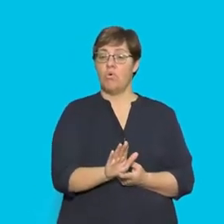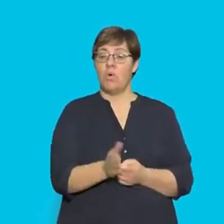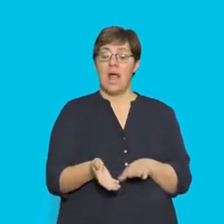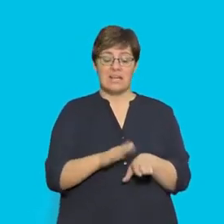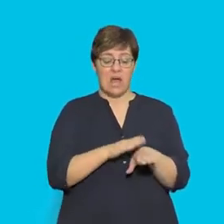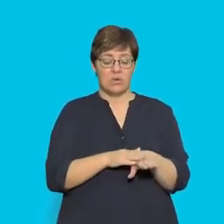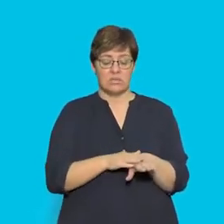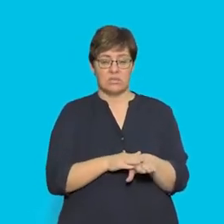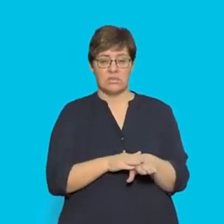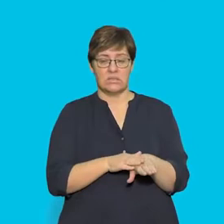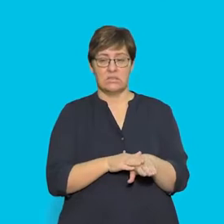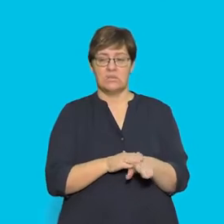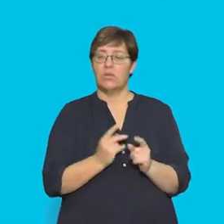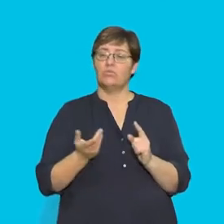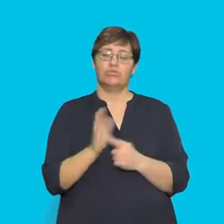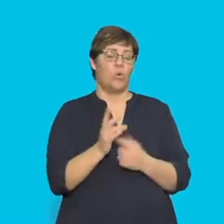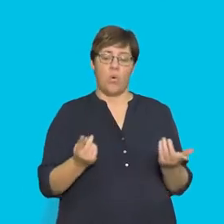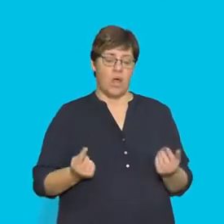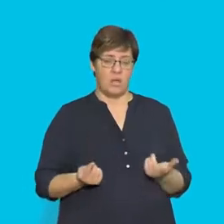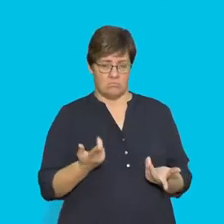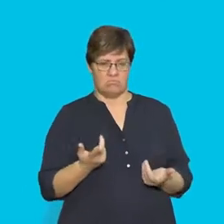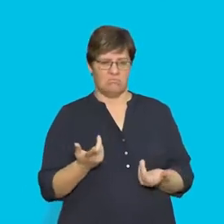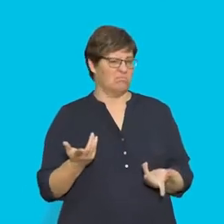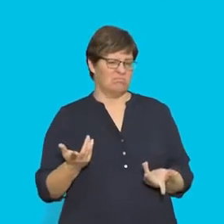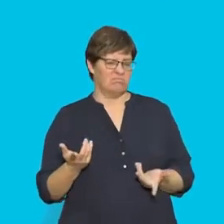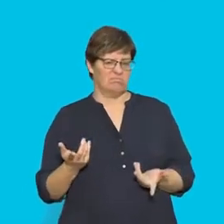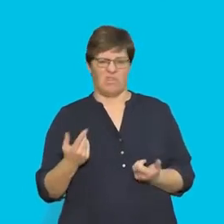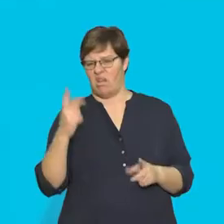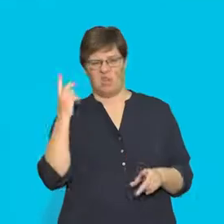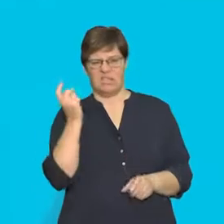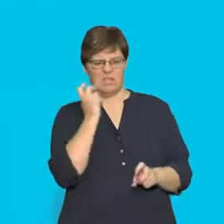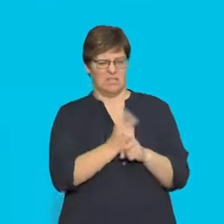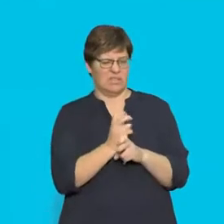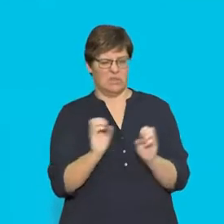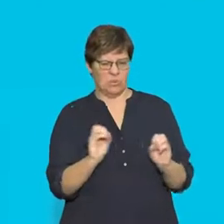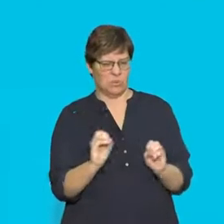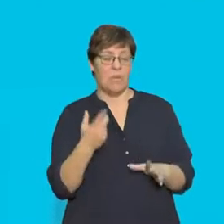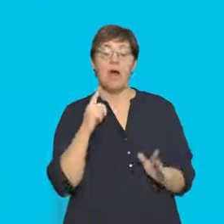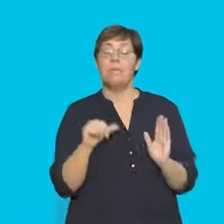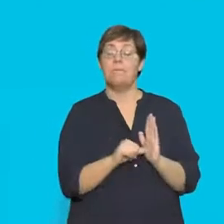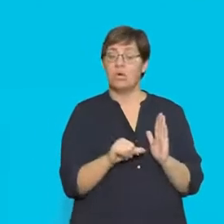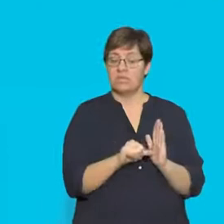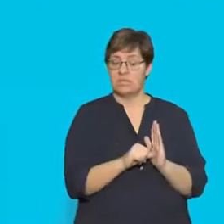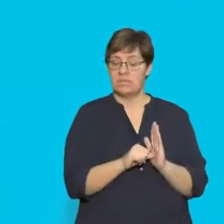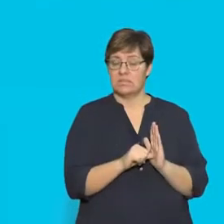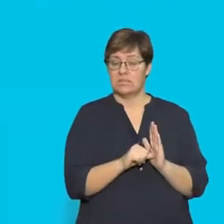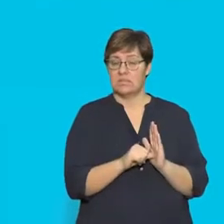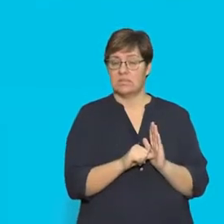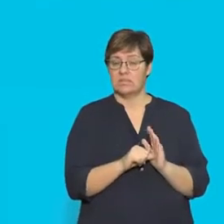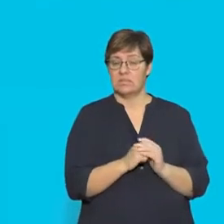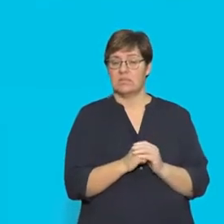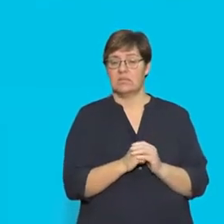current through the coil. Now, that is really not difficult, but it's an important point to make,